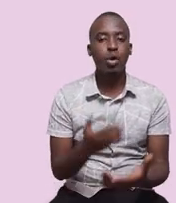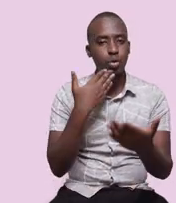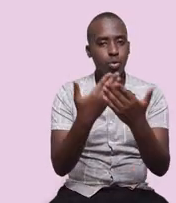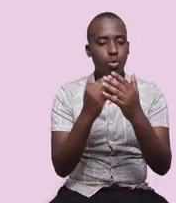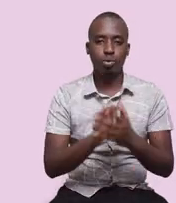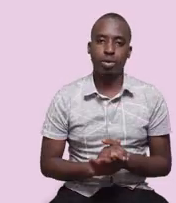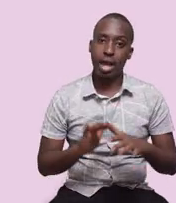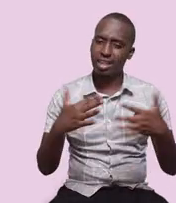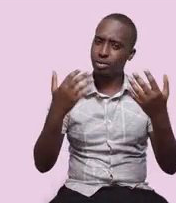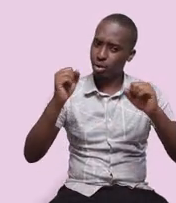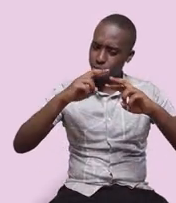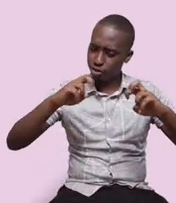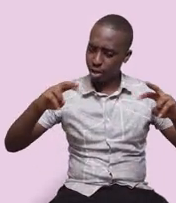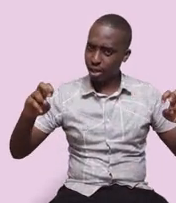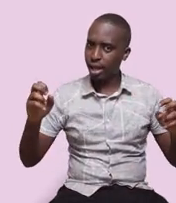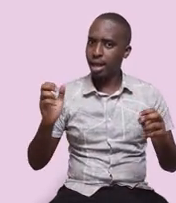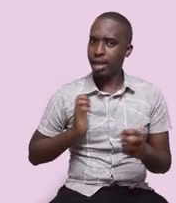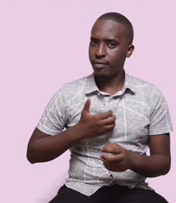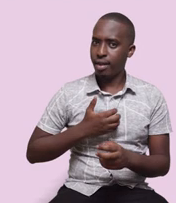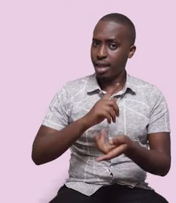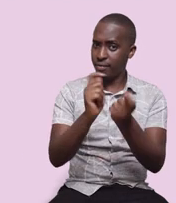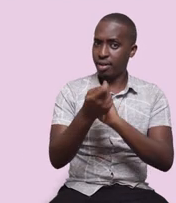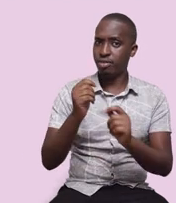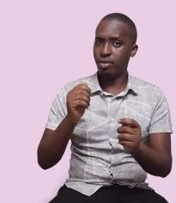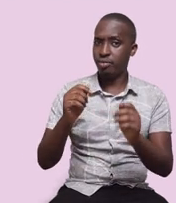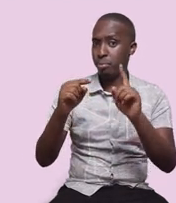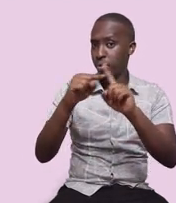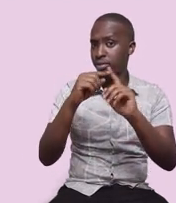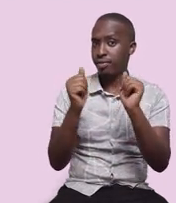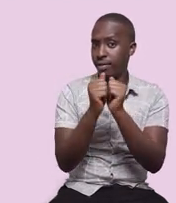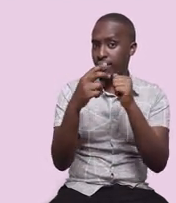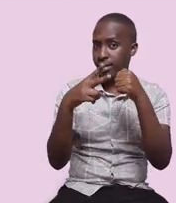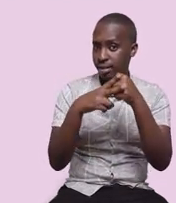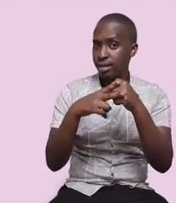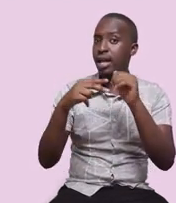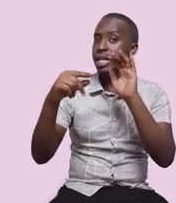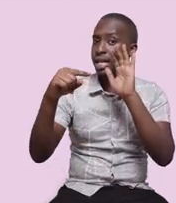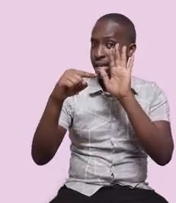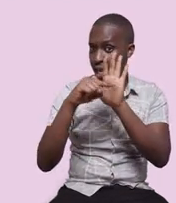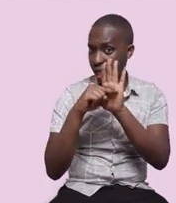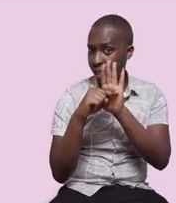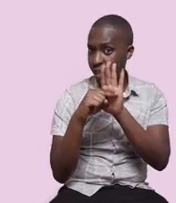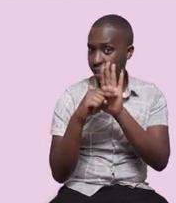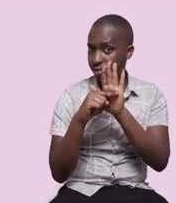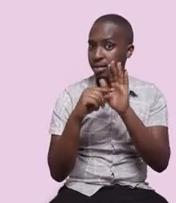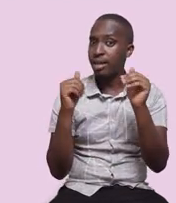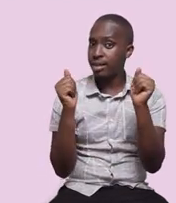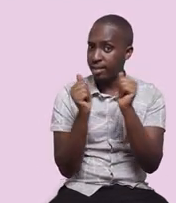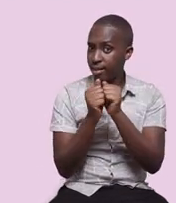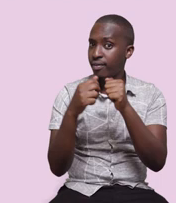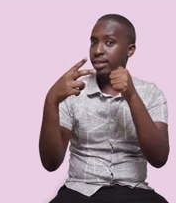Good. Can we check? The inverse of positive 17 is negative